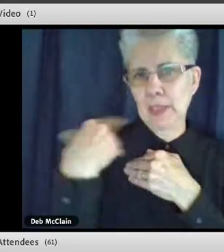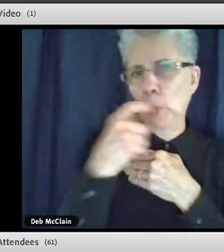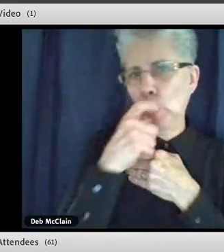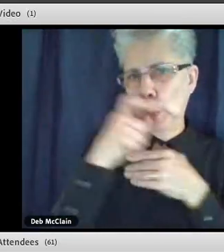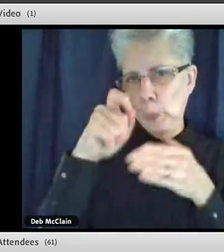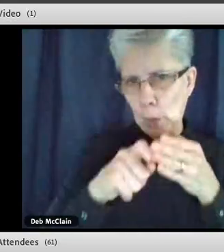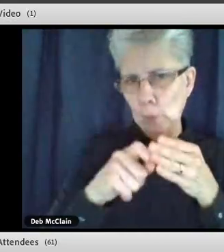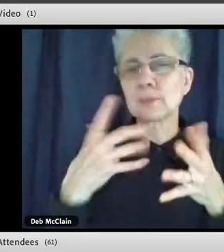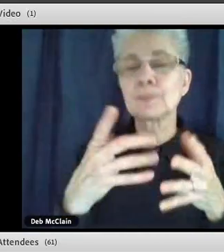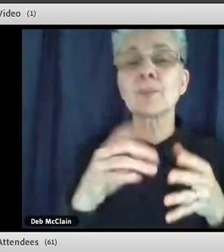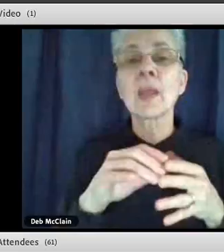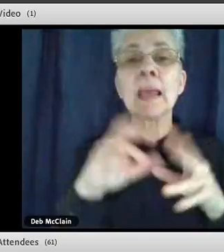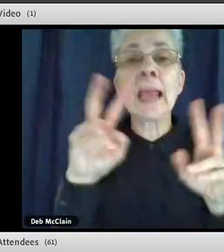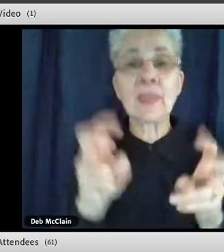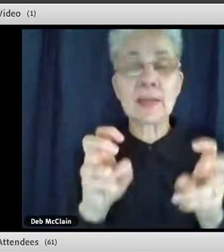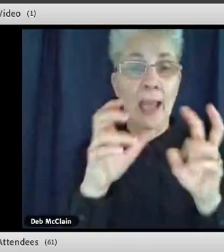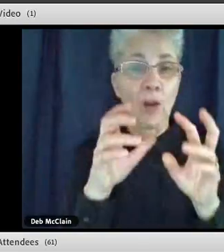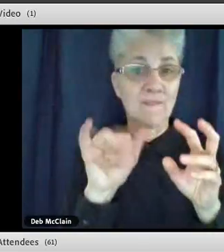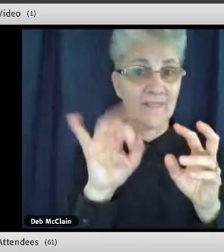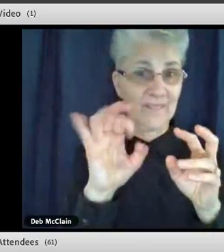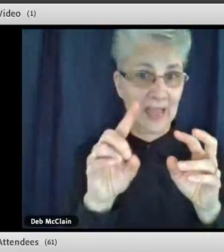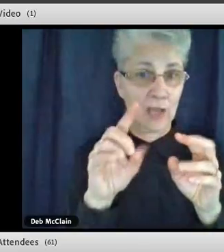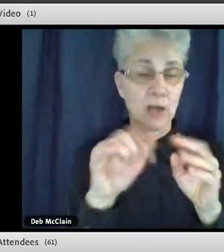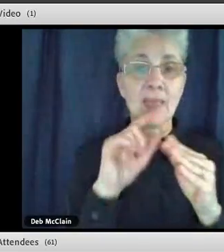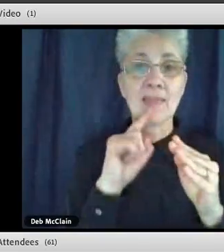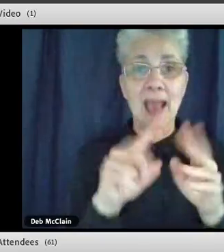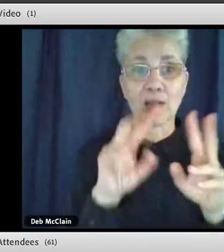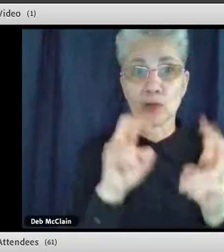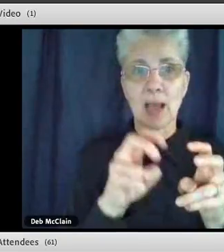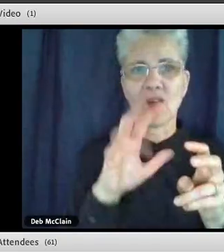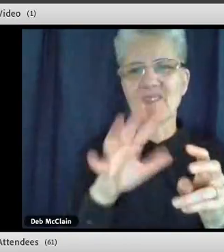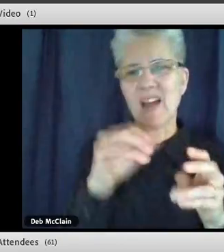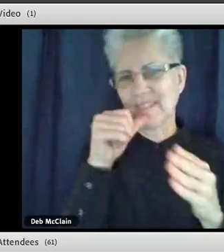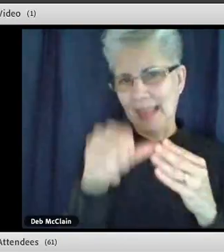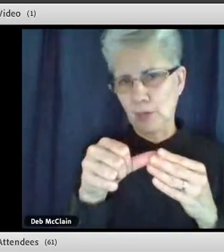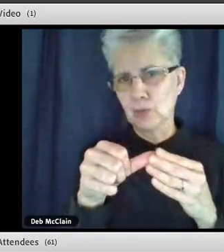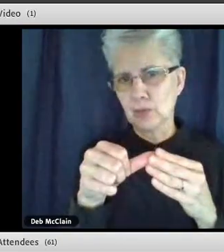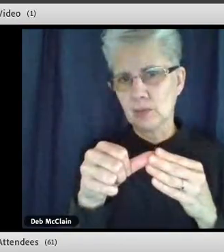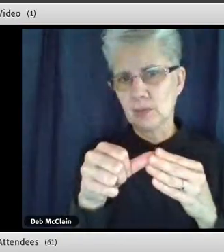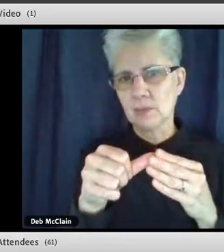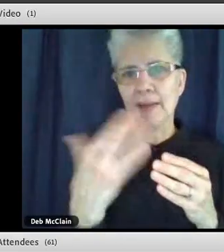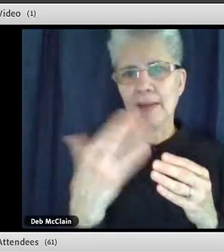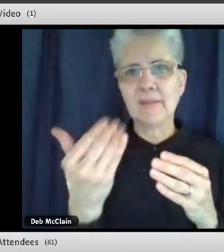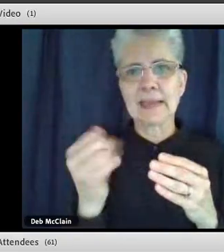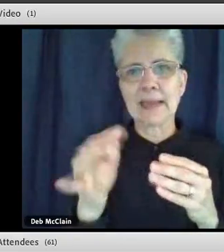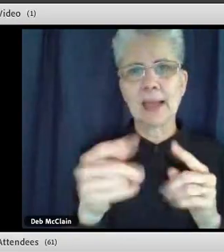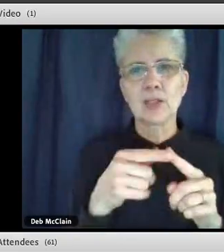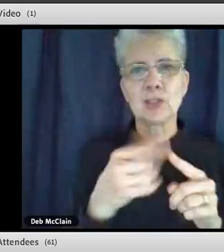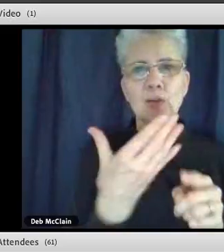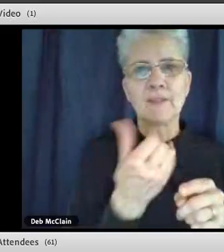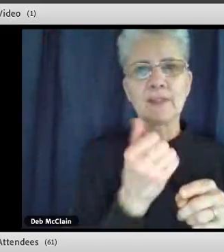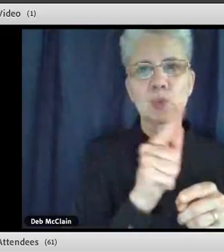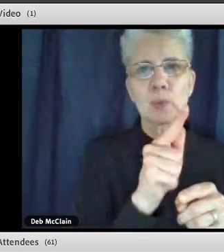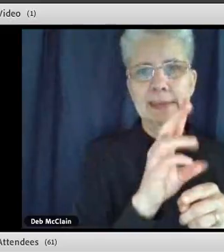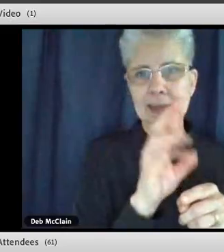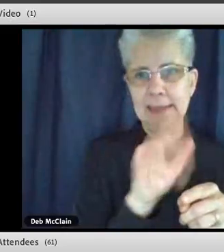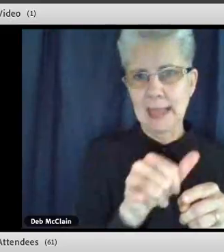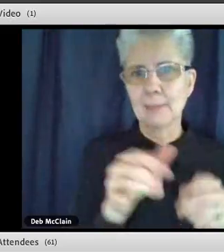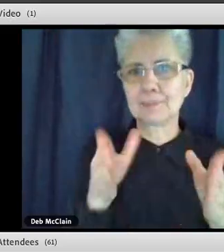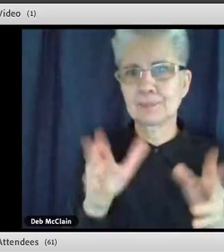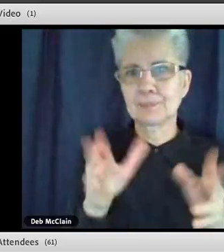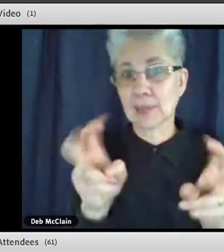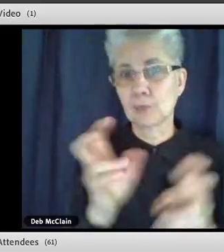actual title will be 5 letters, 1519 to 1526. So, which you can kind of gather by looking